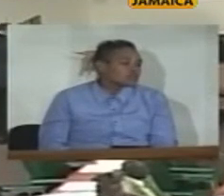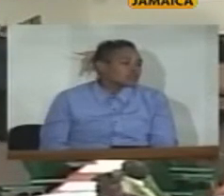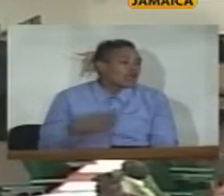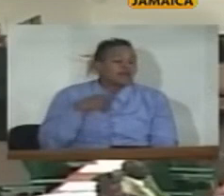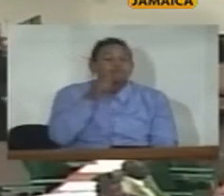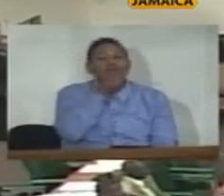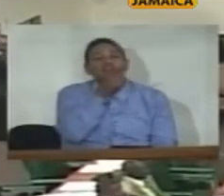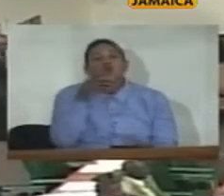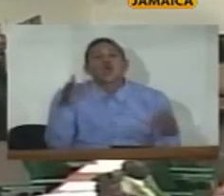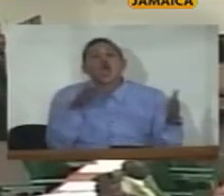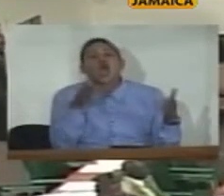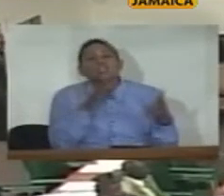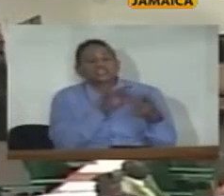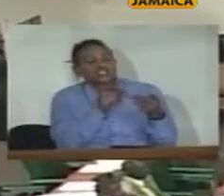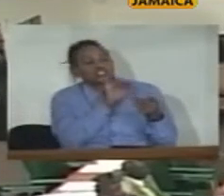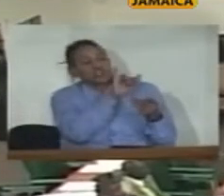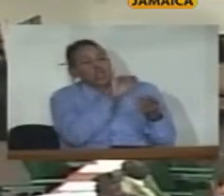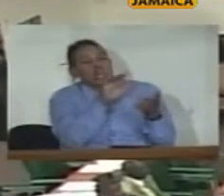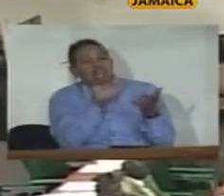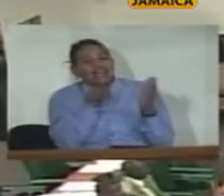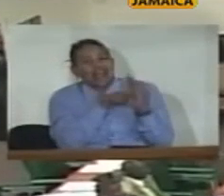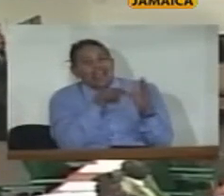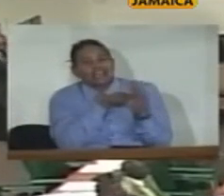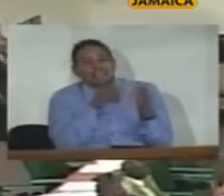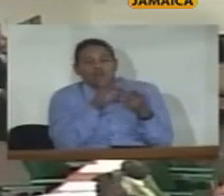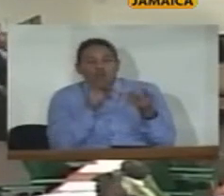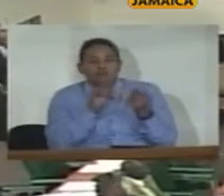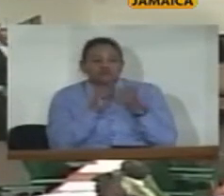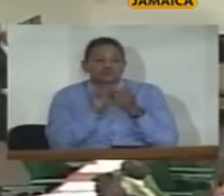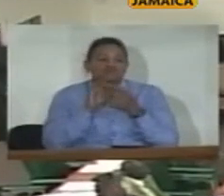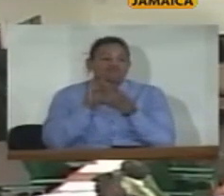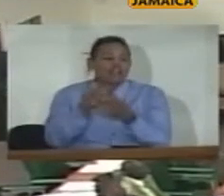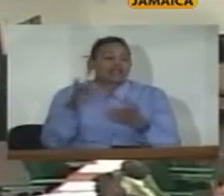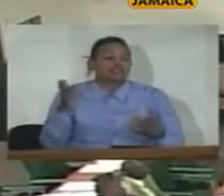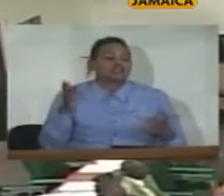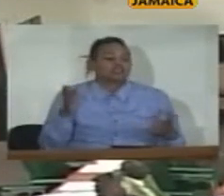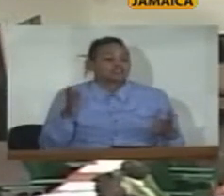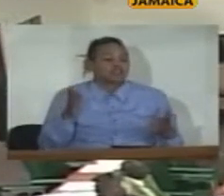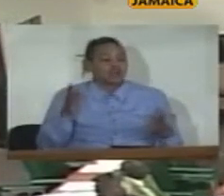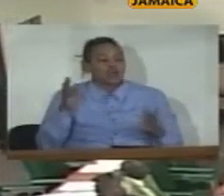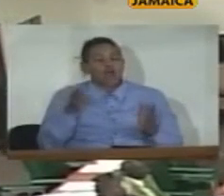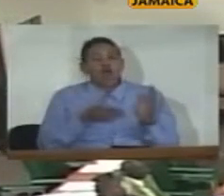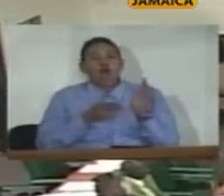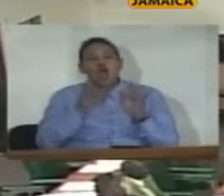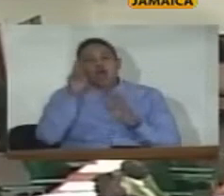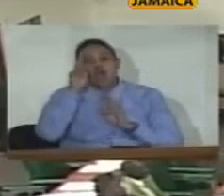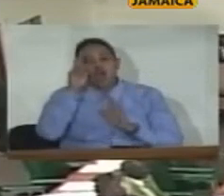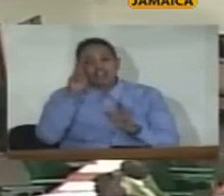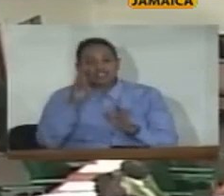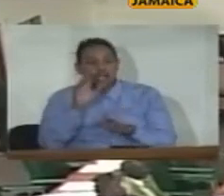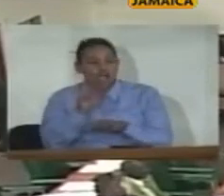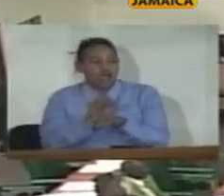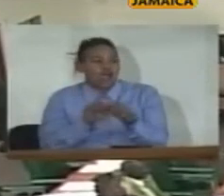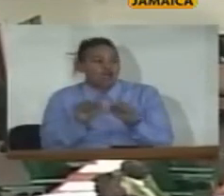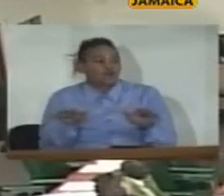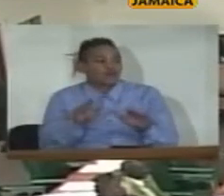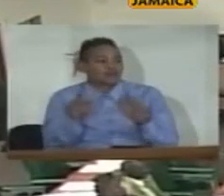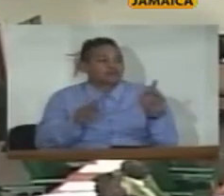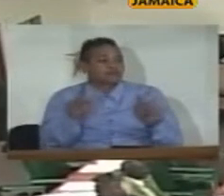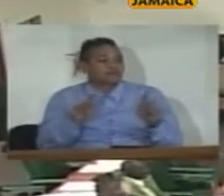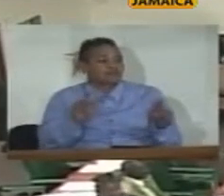destructive commentary with respect to honest, hardworking people who are trying to make a difference.